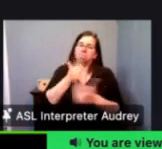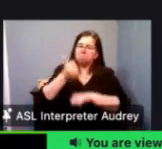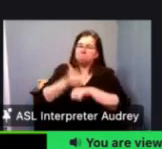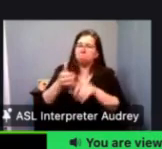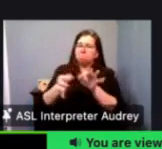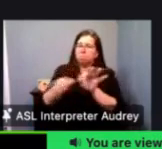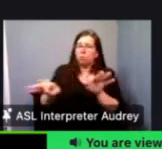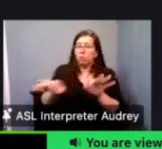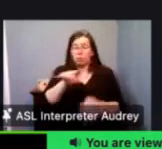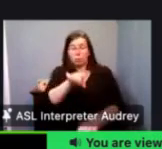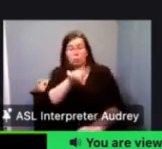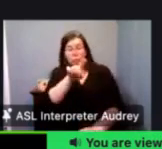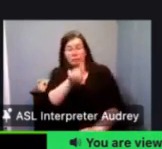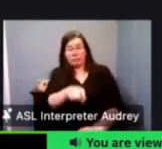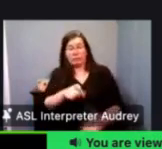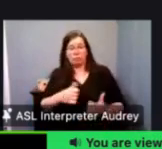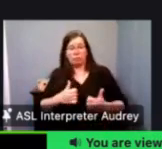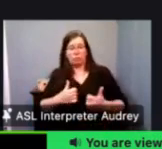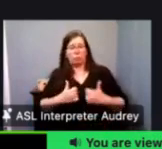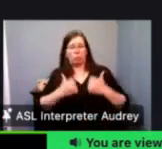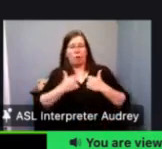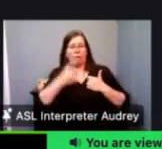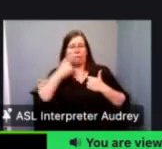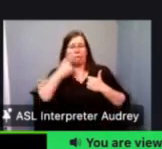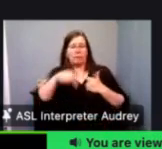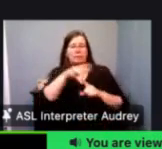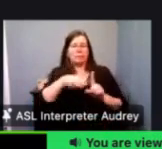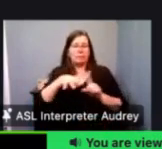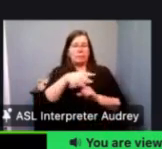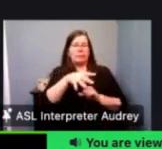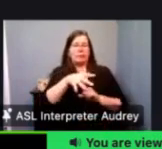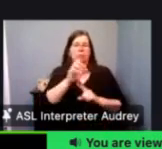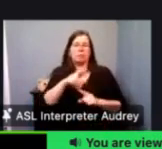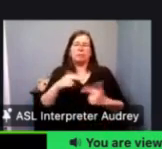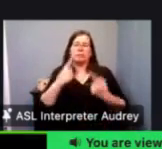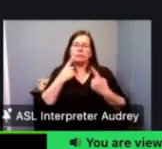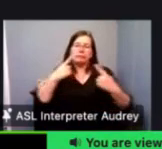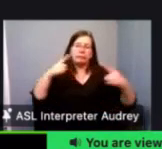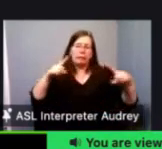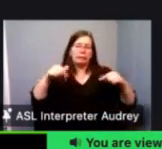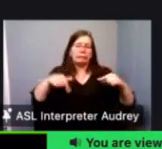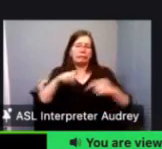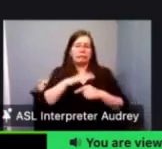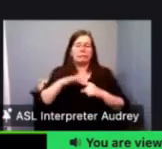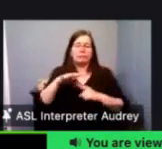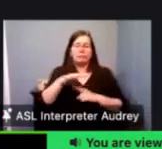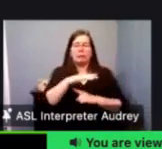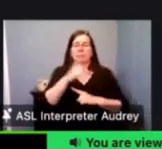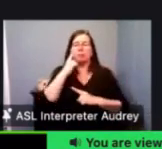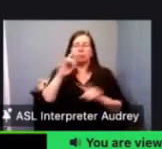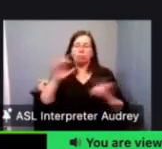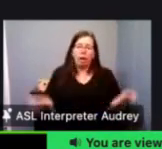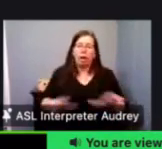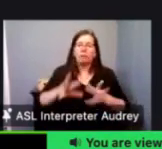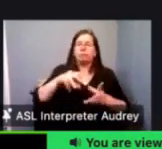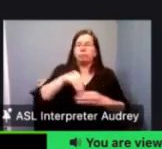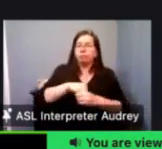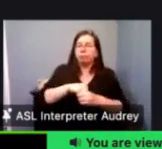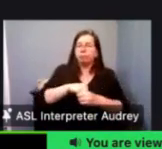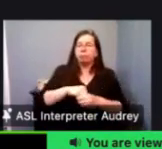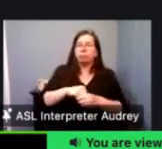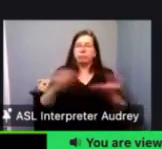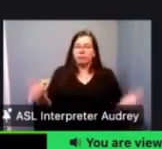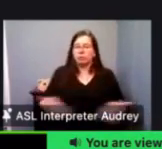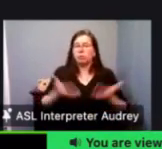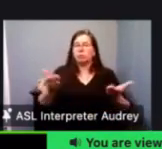need to be able to thrive in the space or to be successful in the space? So to actively participate and be in the